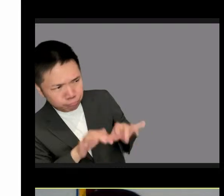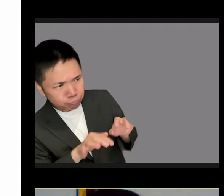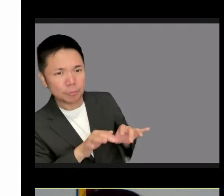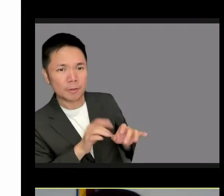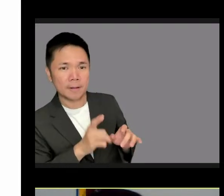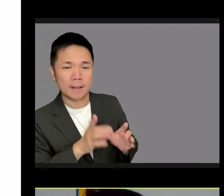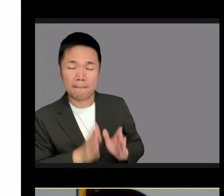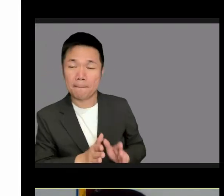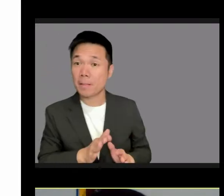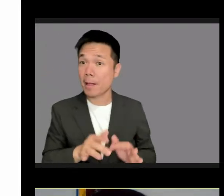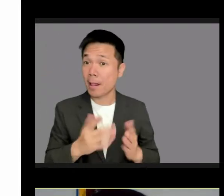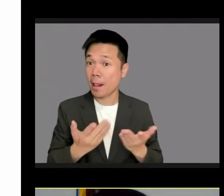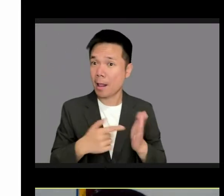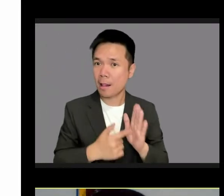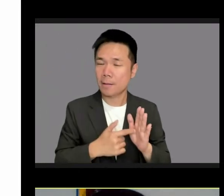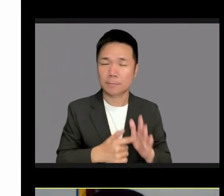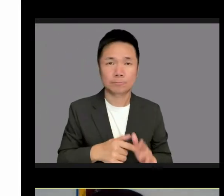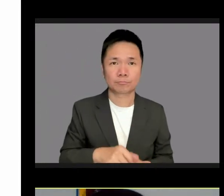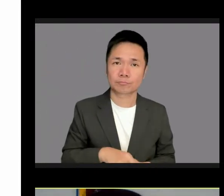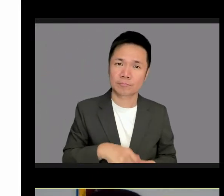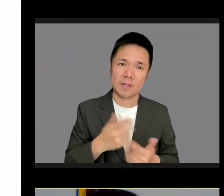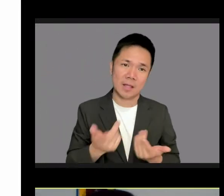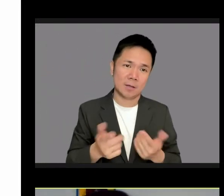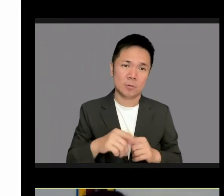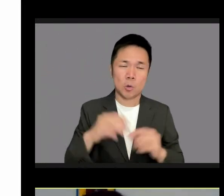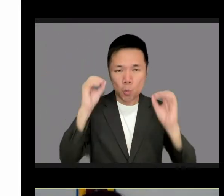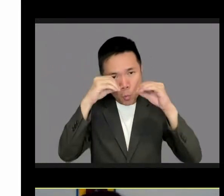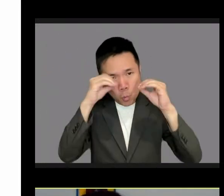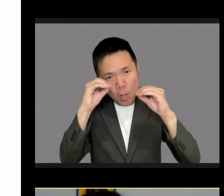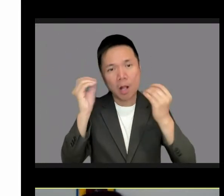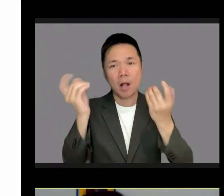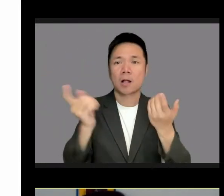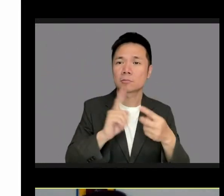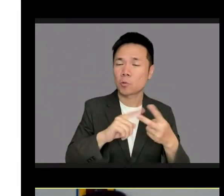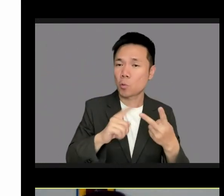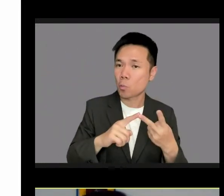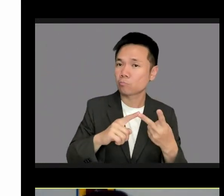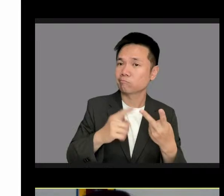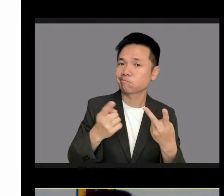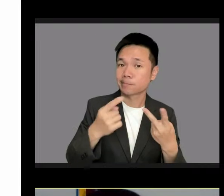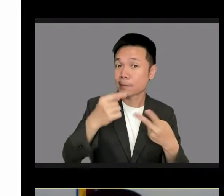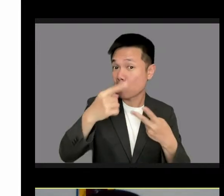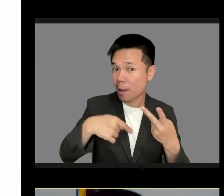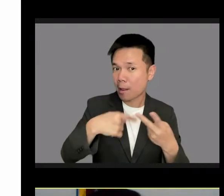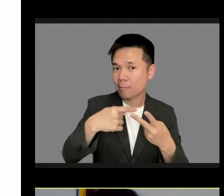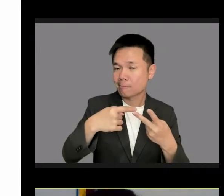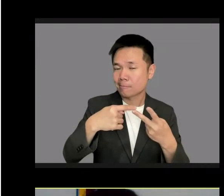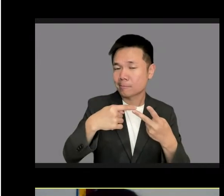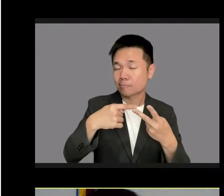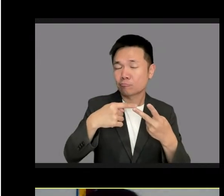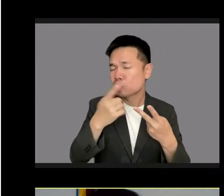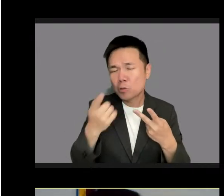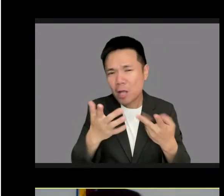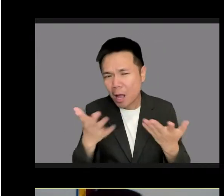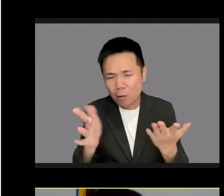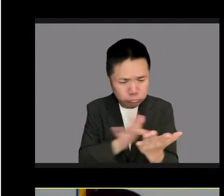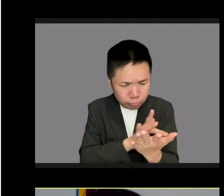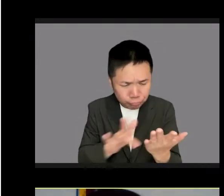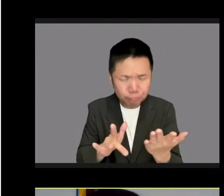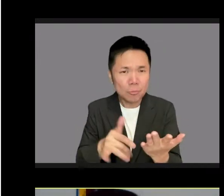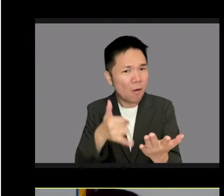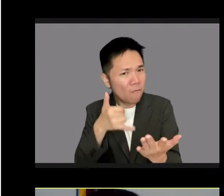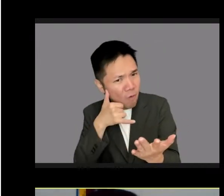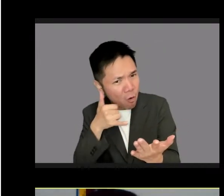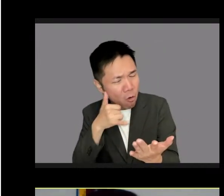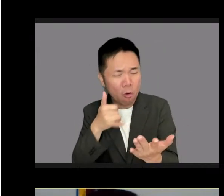the browser, any of the assistive technology tools that a person uses, or the device that he uses. So all